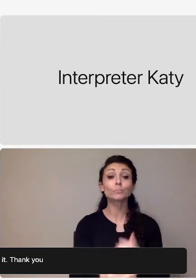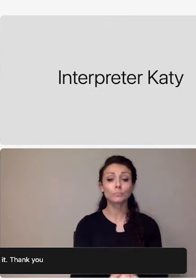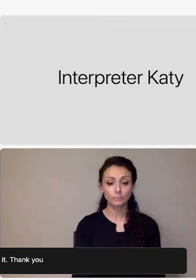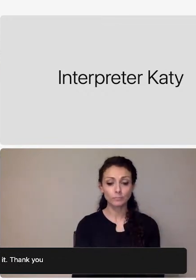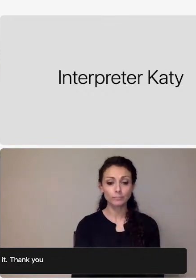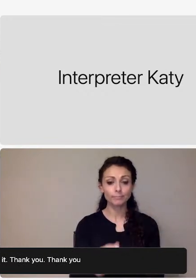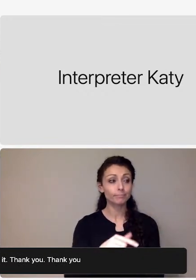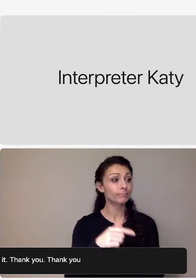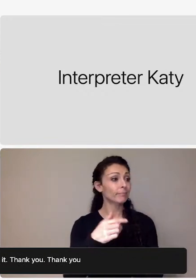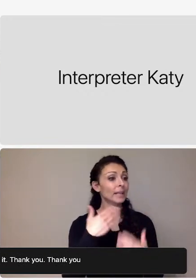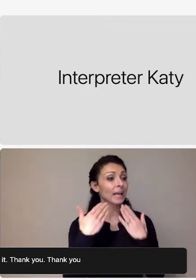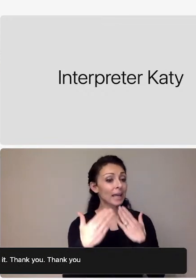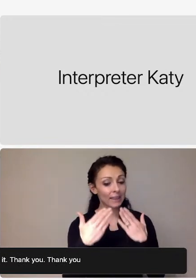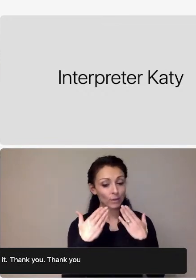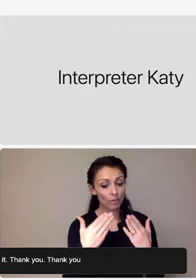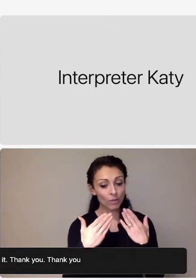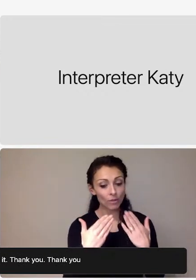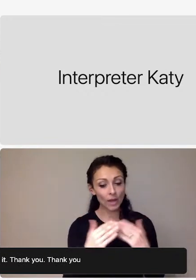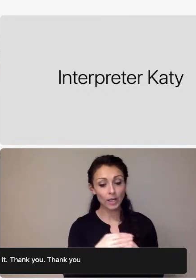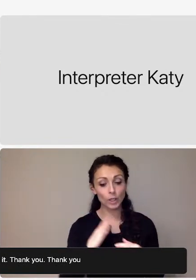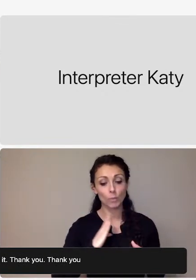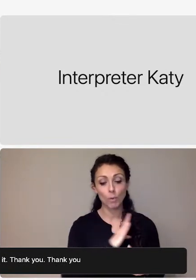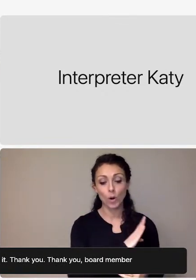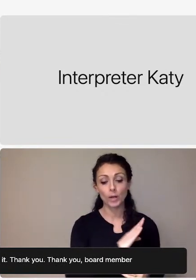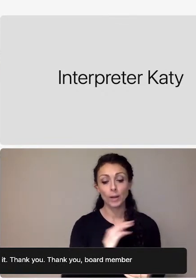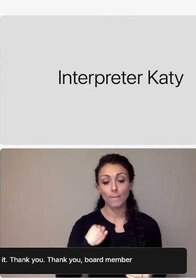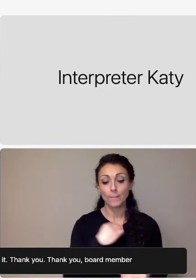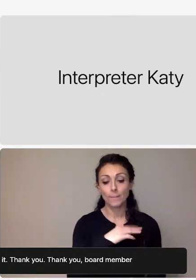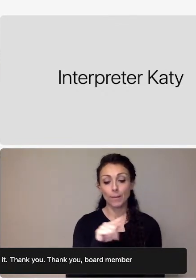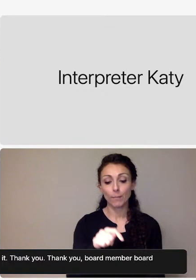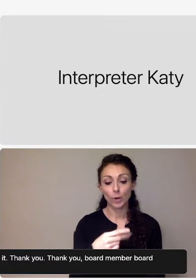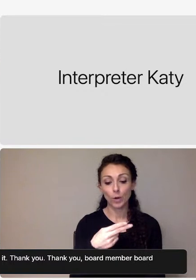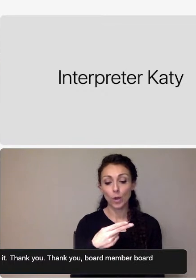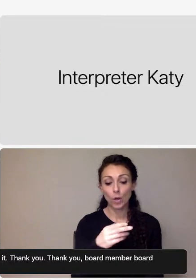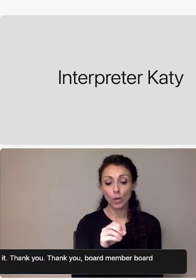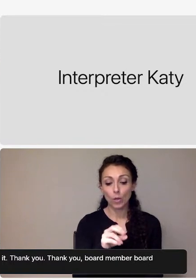thank you board member throwing oheda board member harold